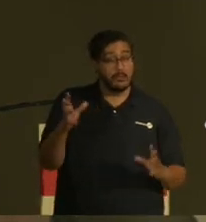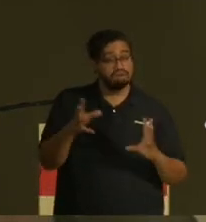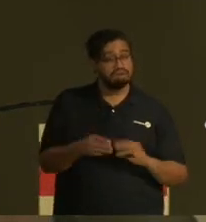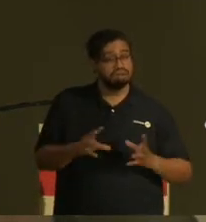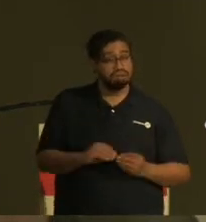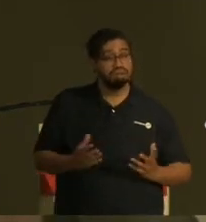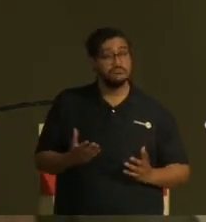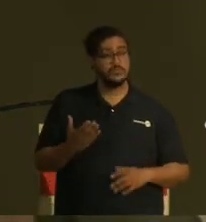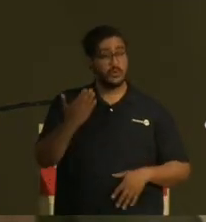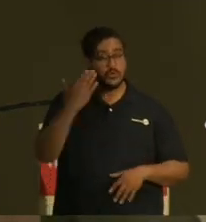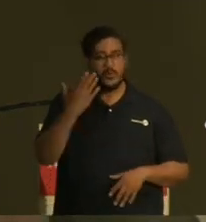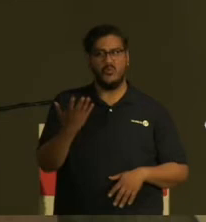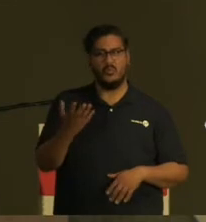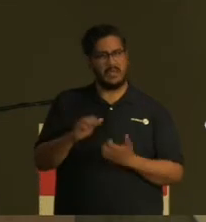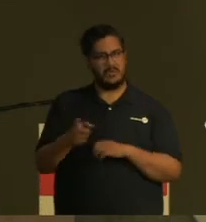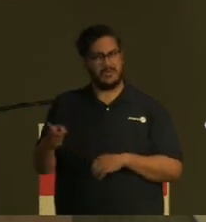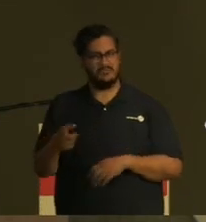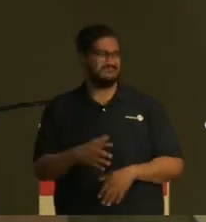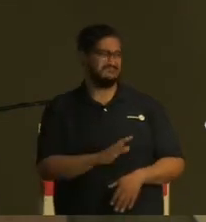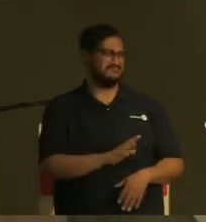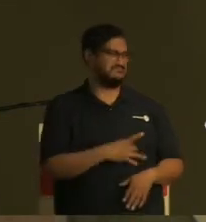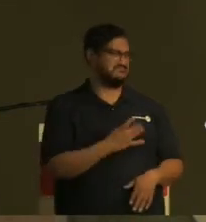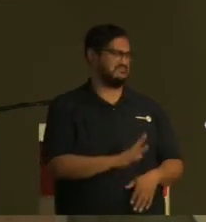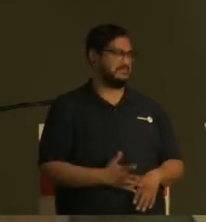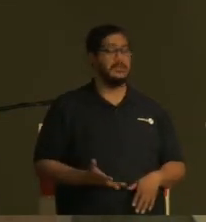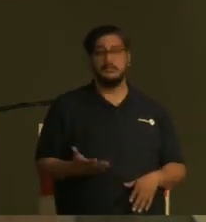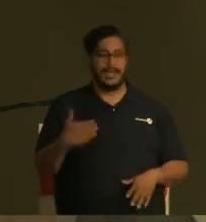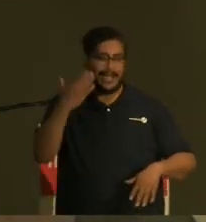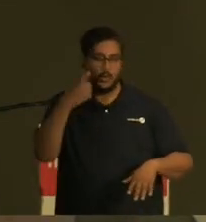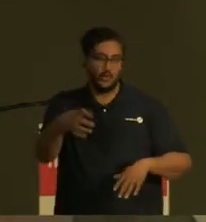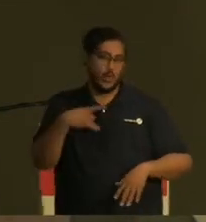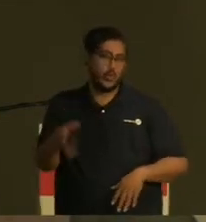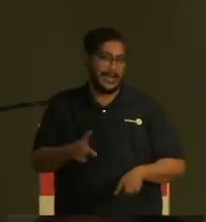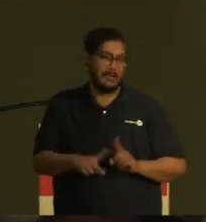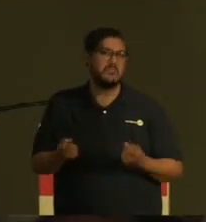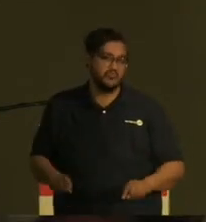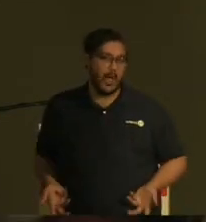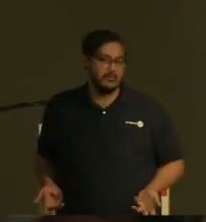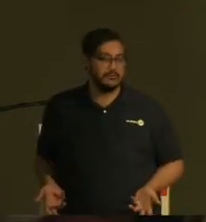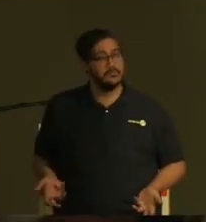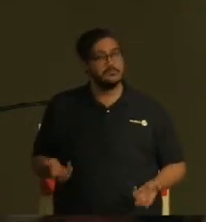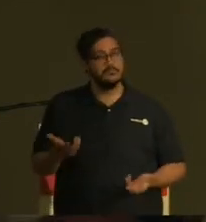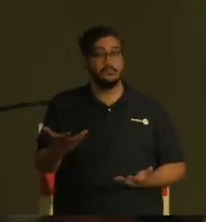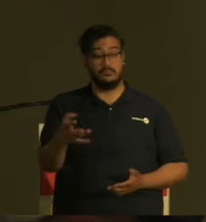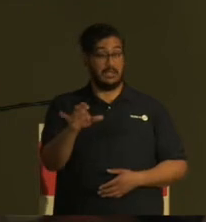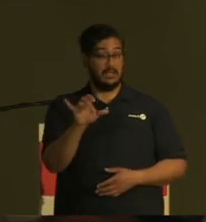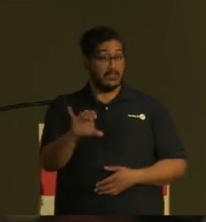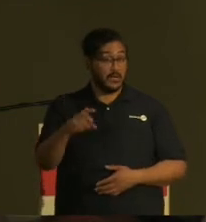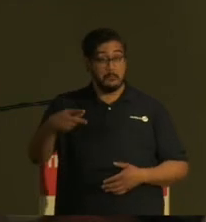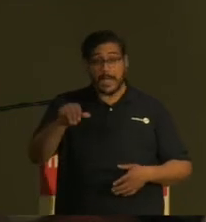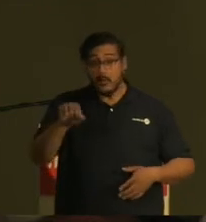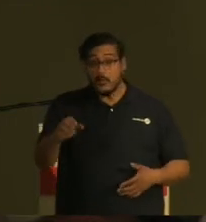know, Kafka wrote parables. No me gustaría. I know you don't like it, but we'll try. Is it, you know, is it a parable? Is